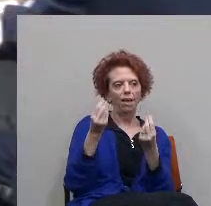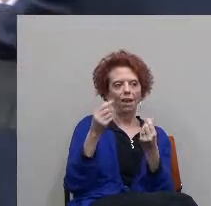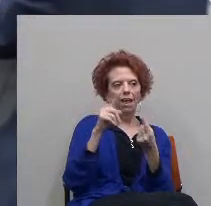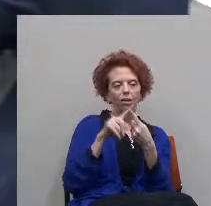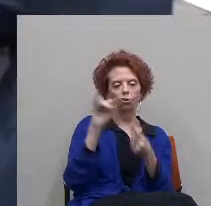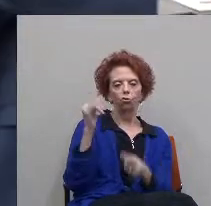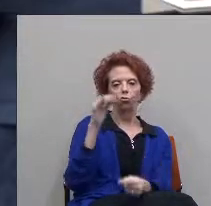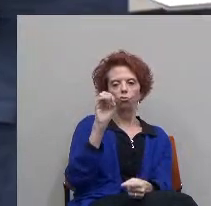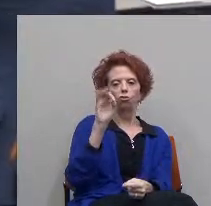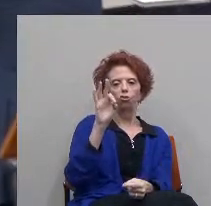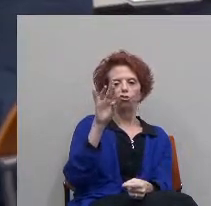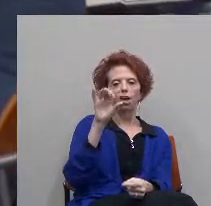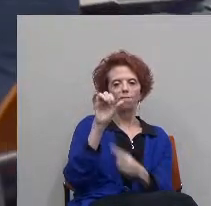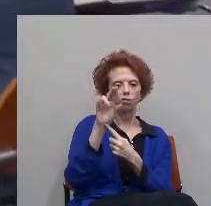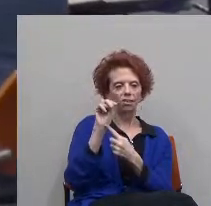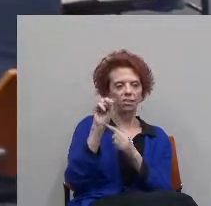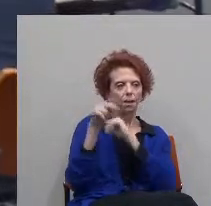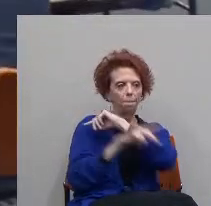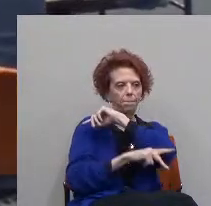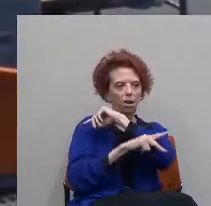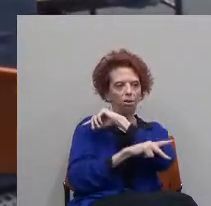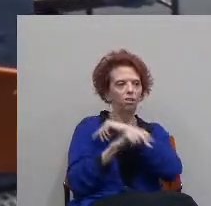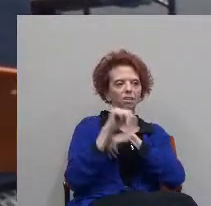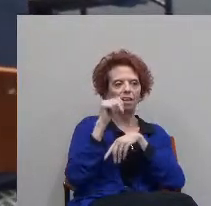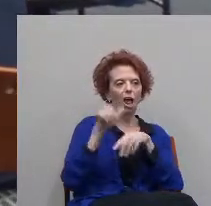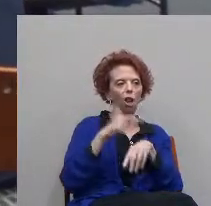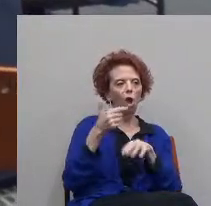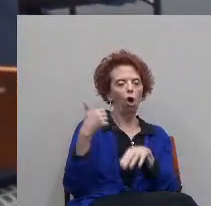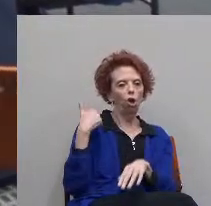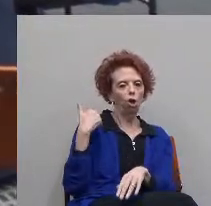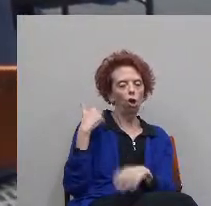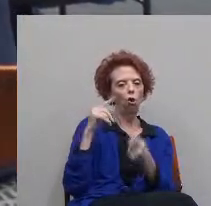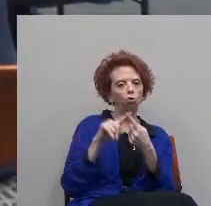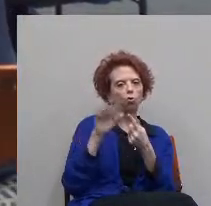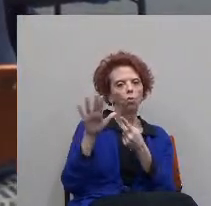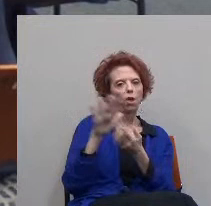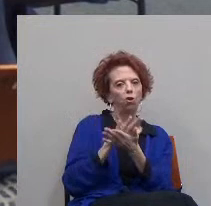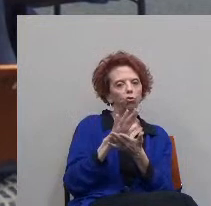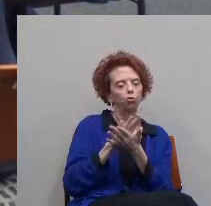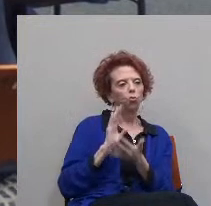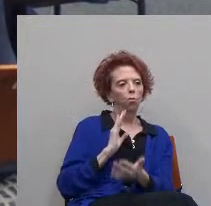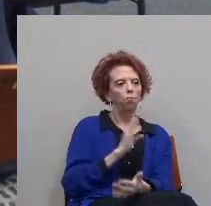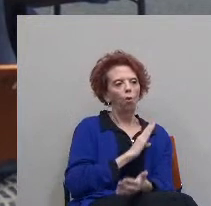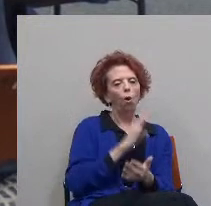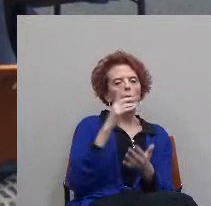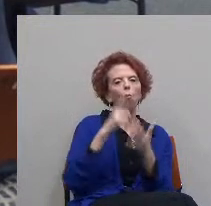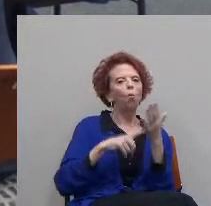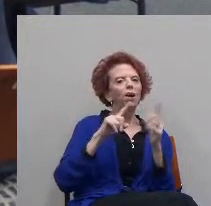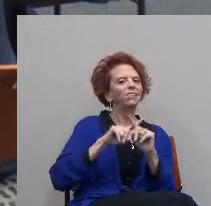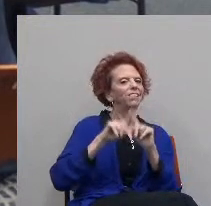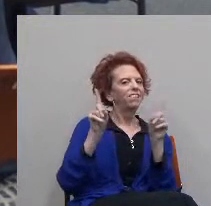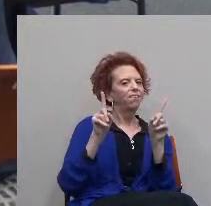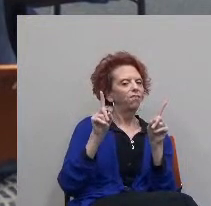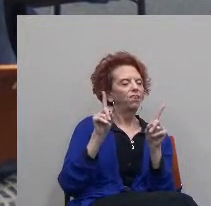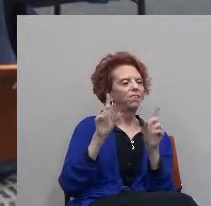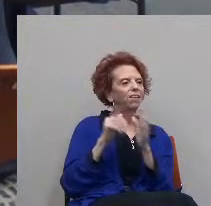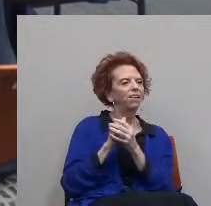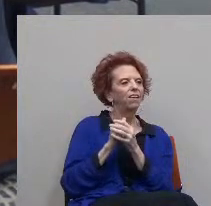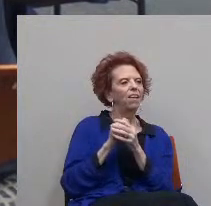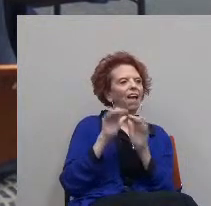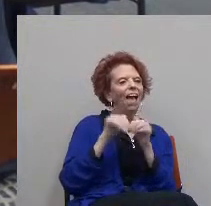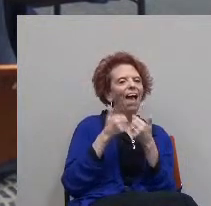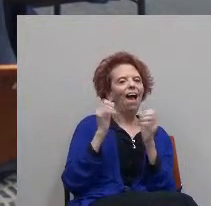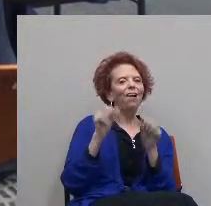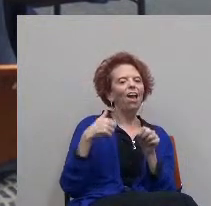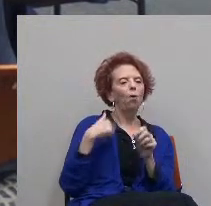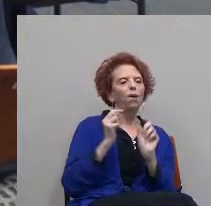to Jefferson Parish not too long ago, school board. I don't know, what's the difference, like, how can we